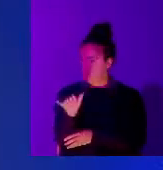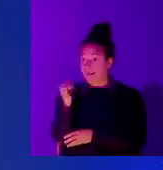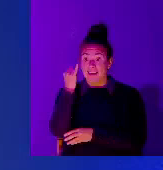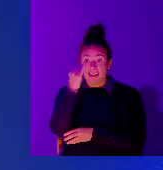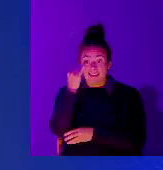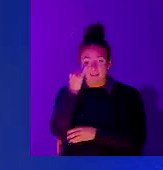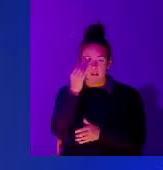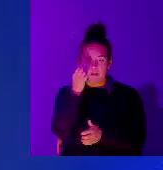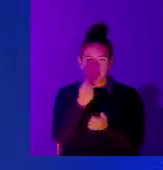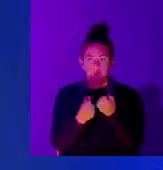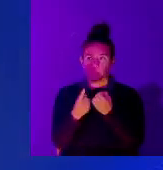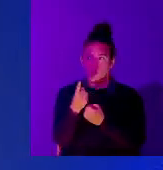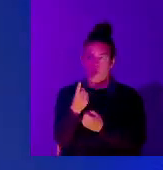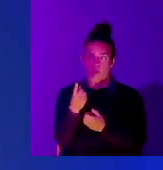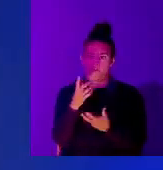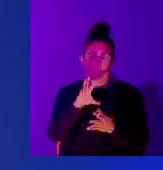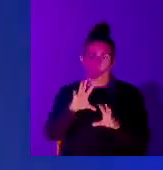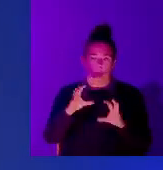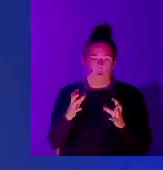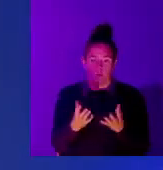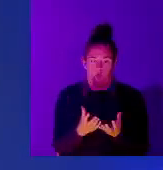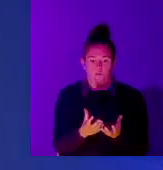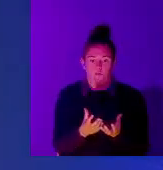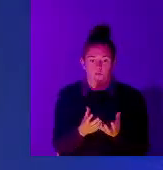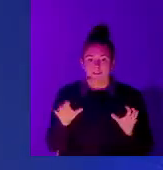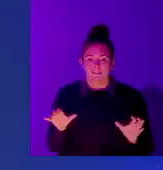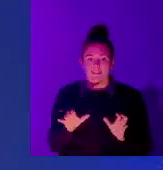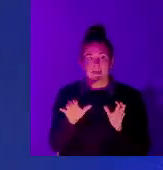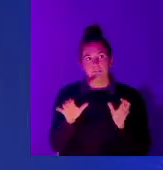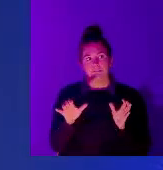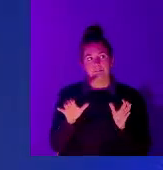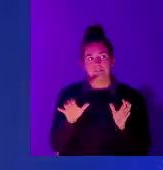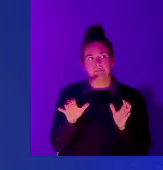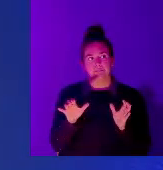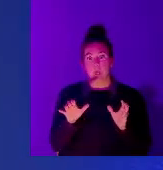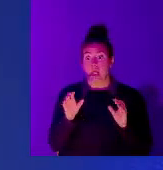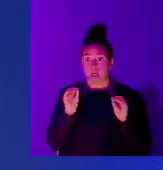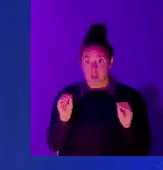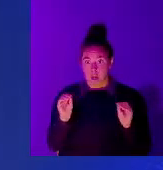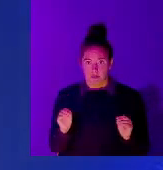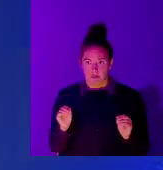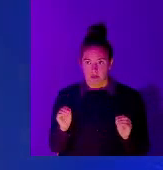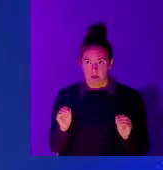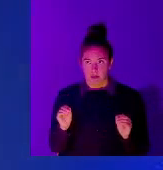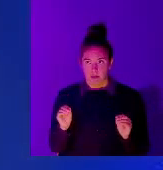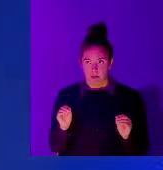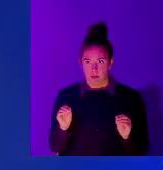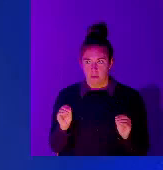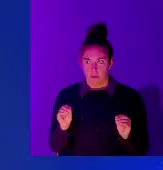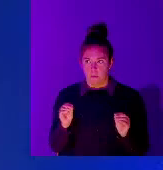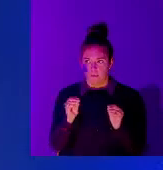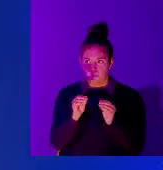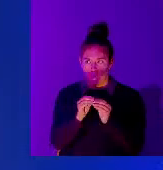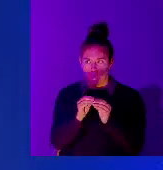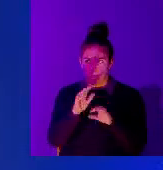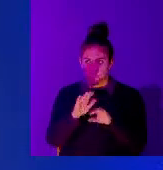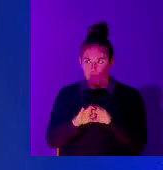world did nothing more than obey the Ten Commandments of